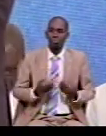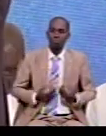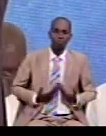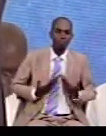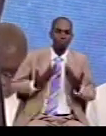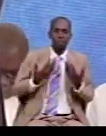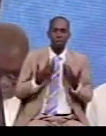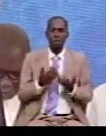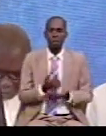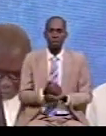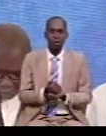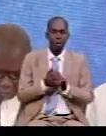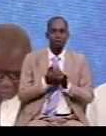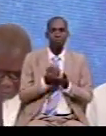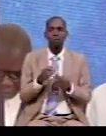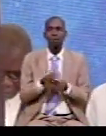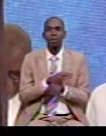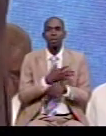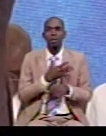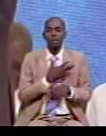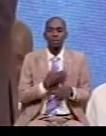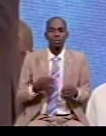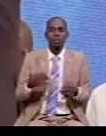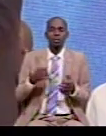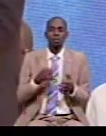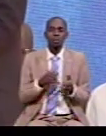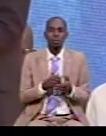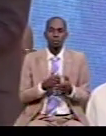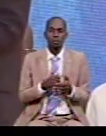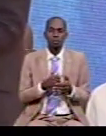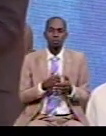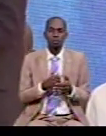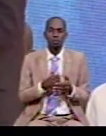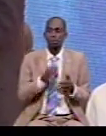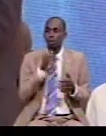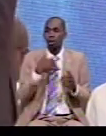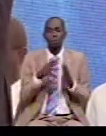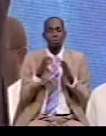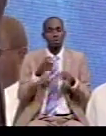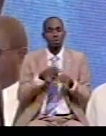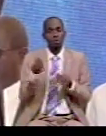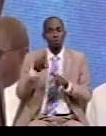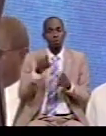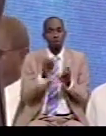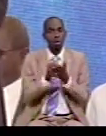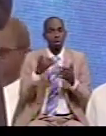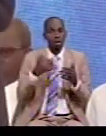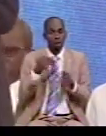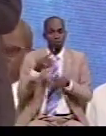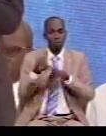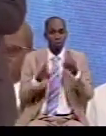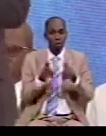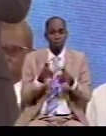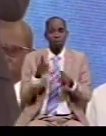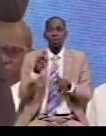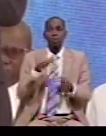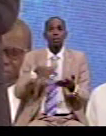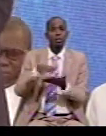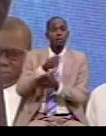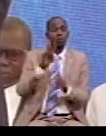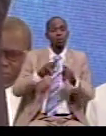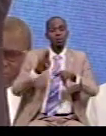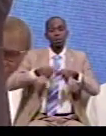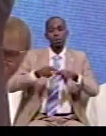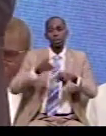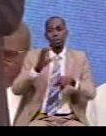of you who still have questions, the panel members are not gone. We still have the opportunity to ask the questions, and I'm very sure that the rest